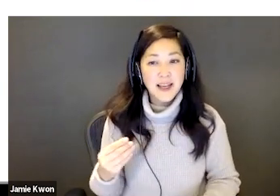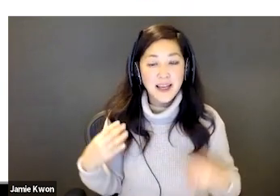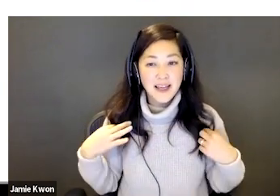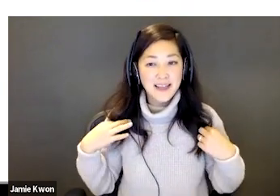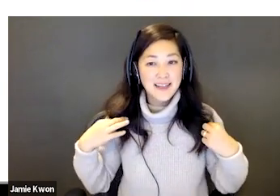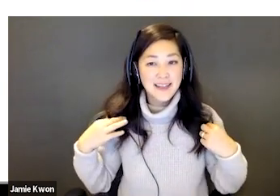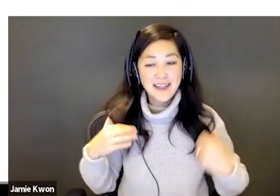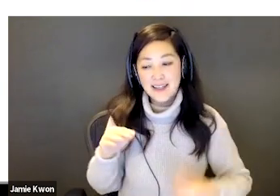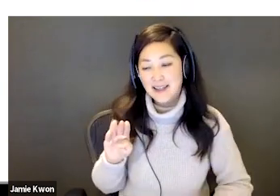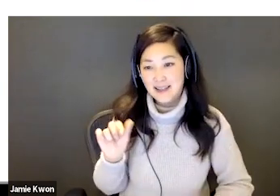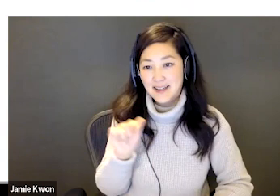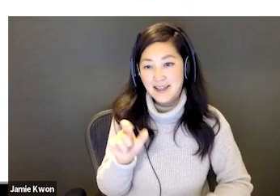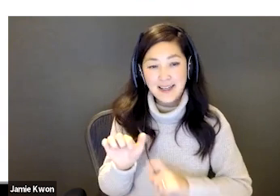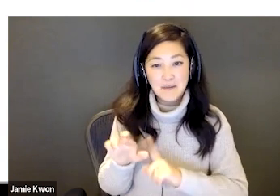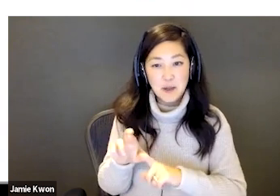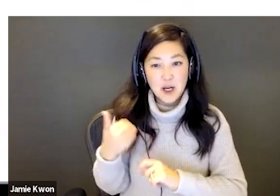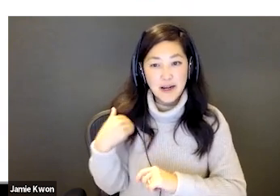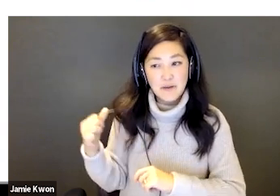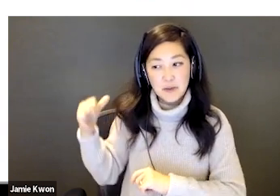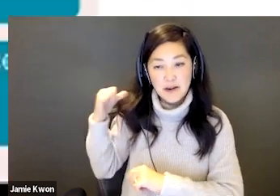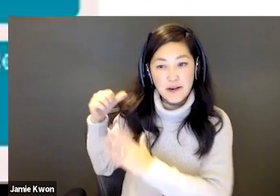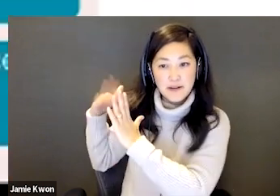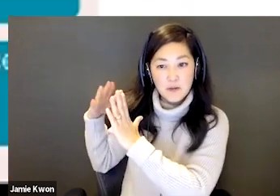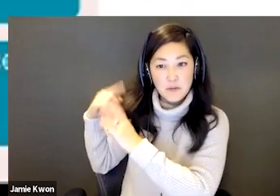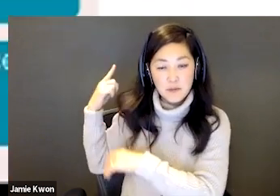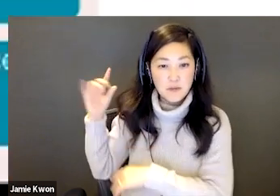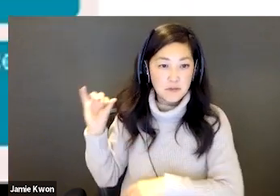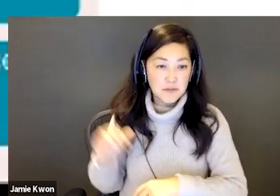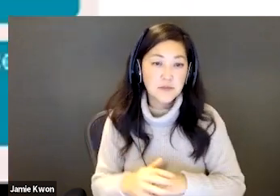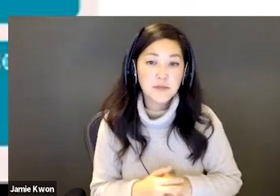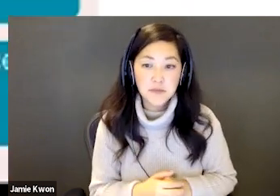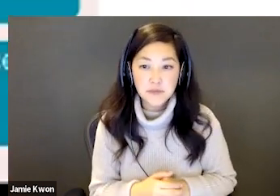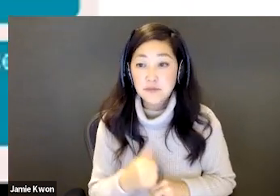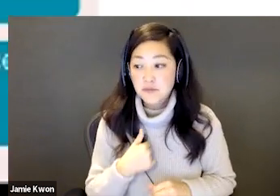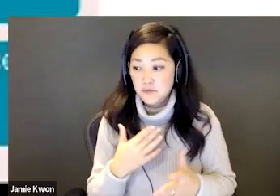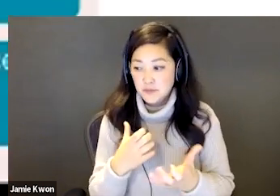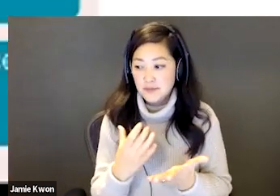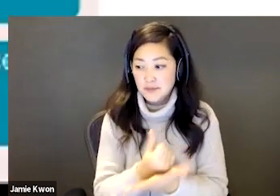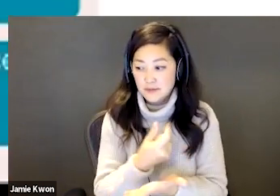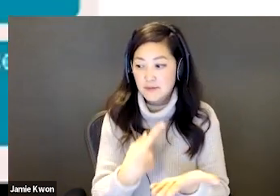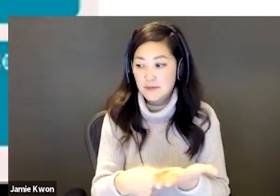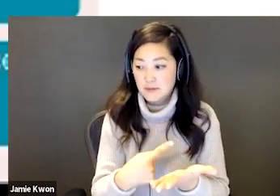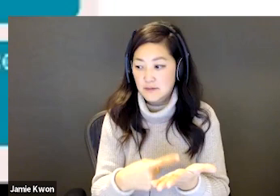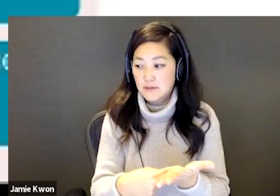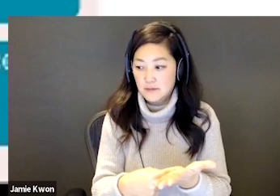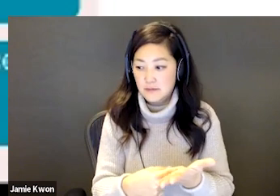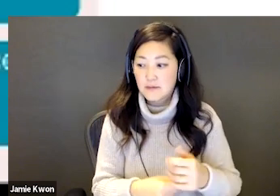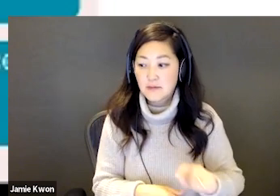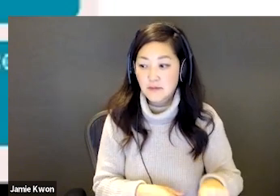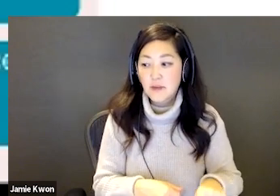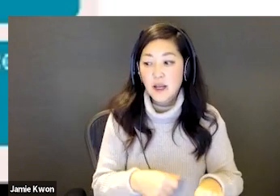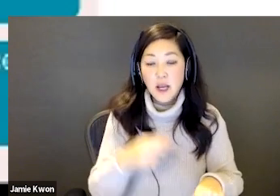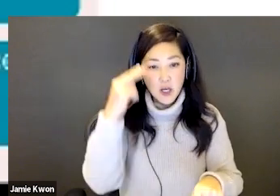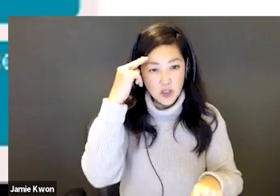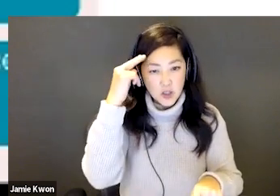artwork, just delicious artwork behind. So I want to talk a little bit about how neurodivergence